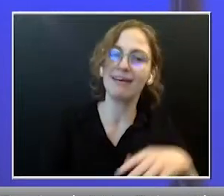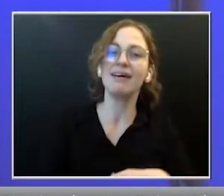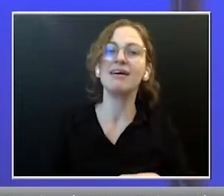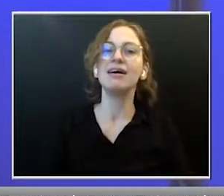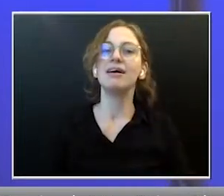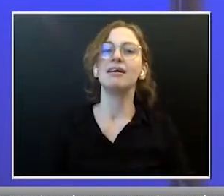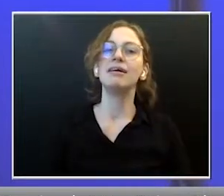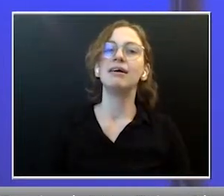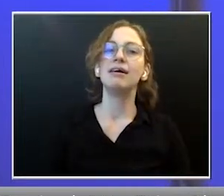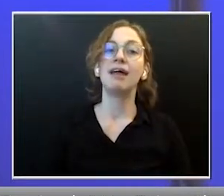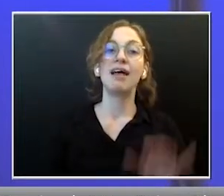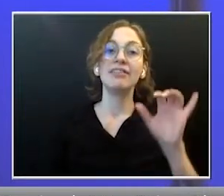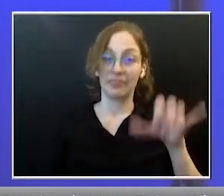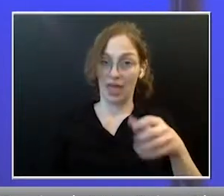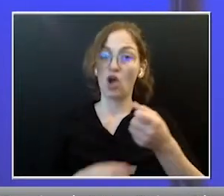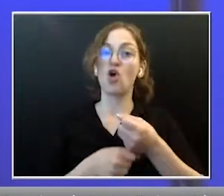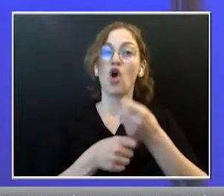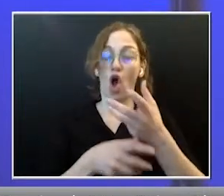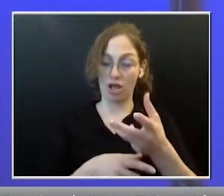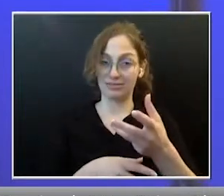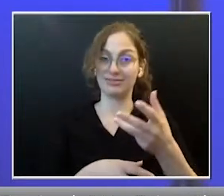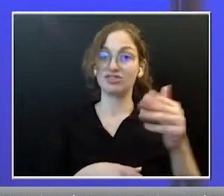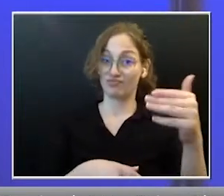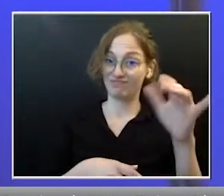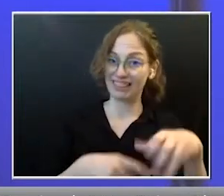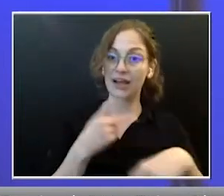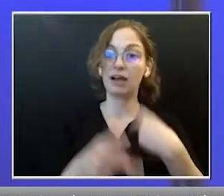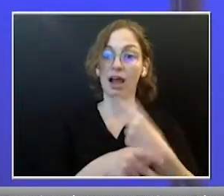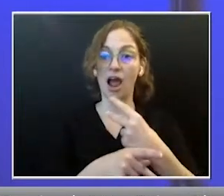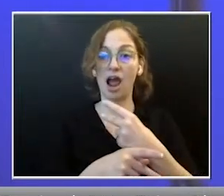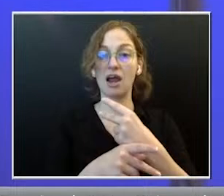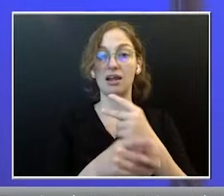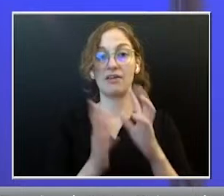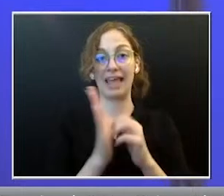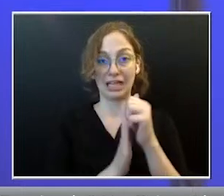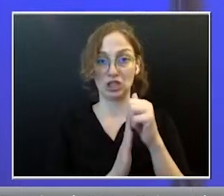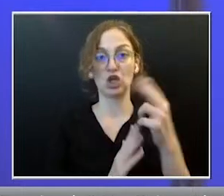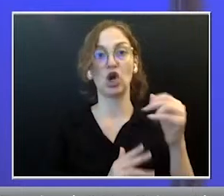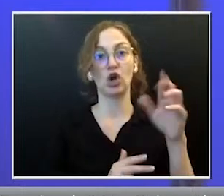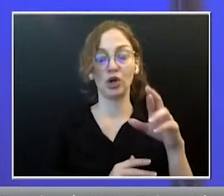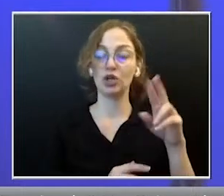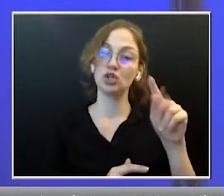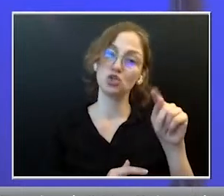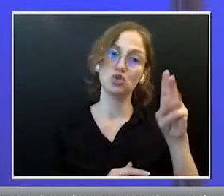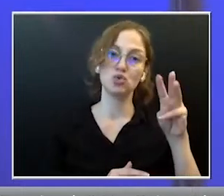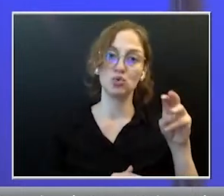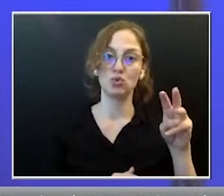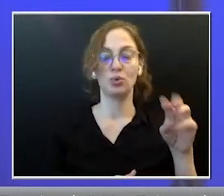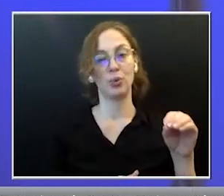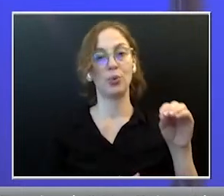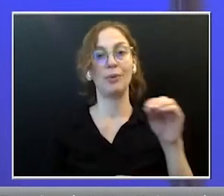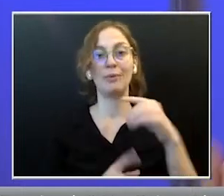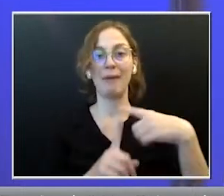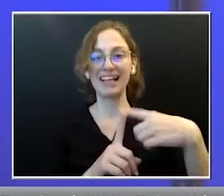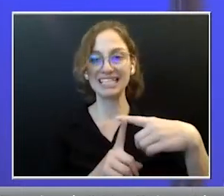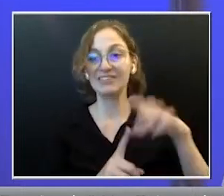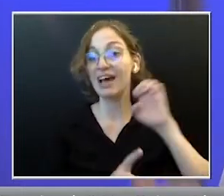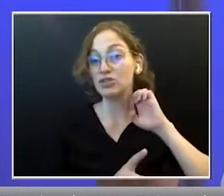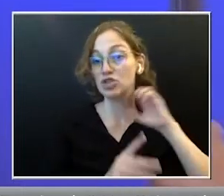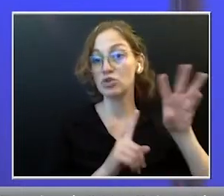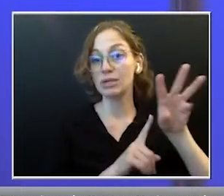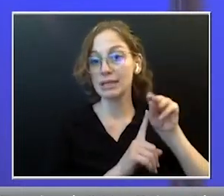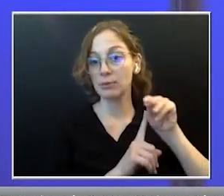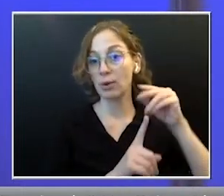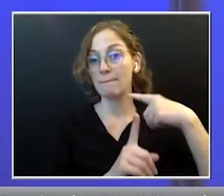does cause frequently this kind of cancer. HER2 positive, estrogen receptor positive, and it often occurs bilaterally,